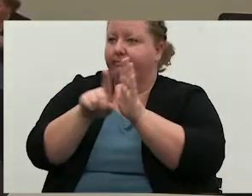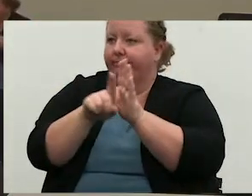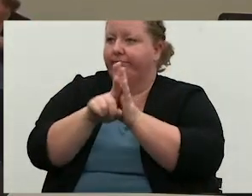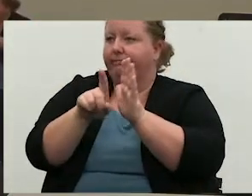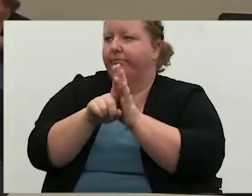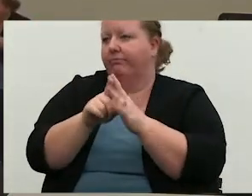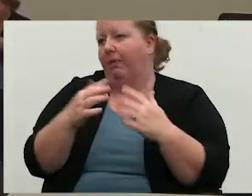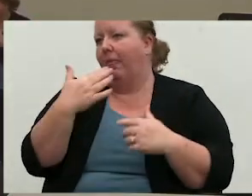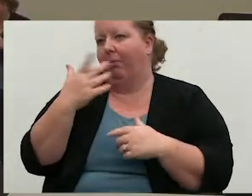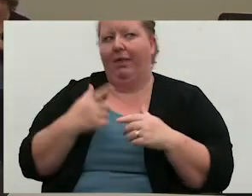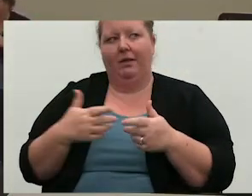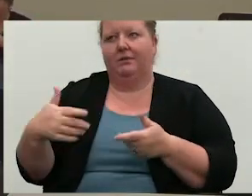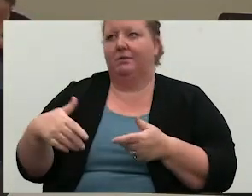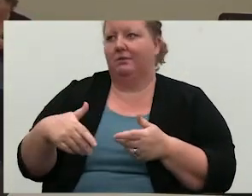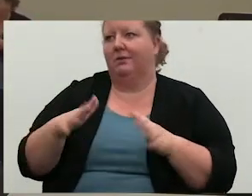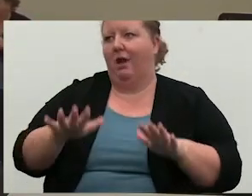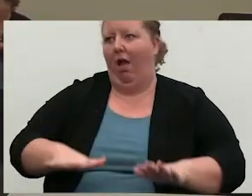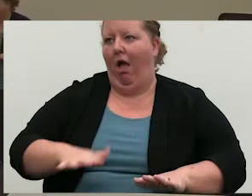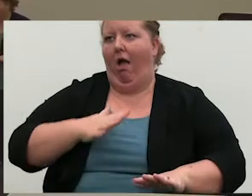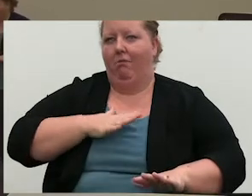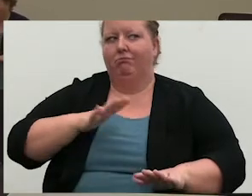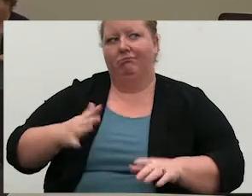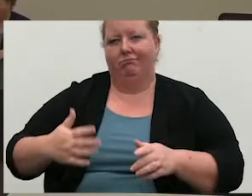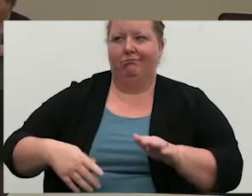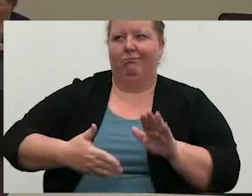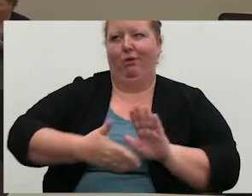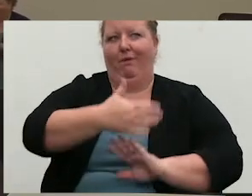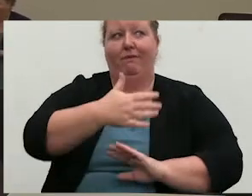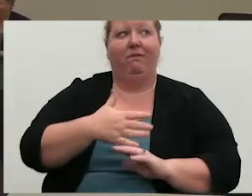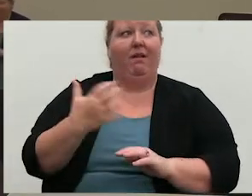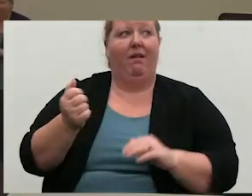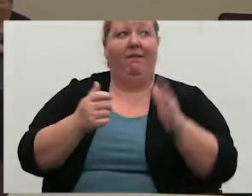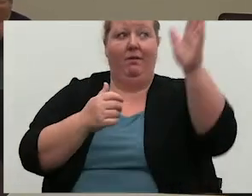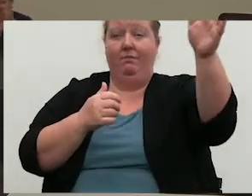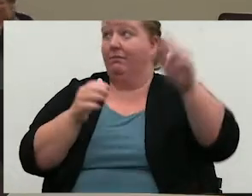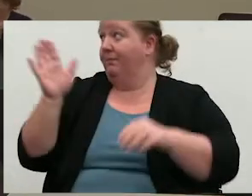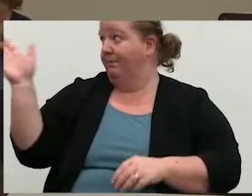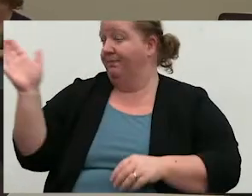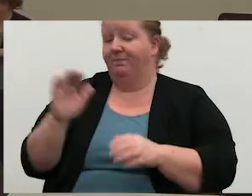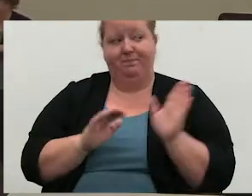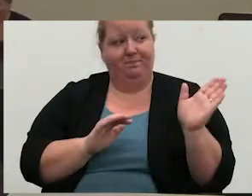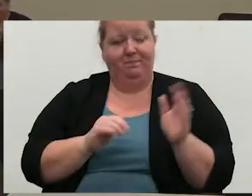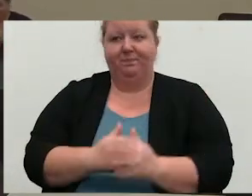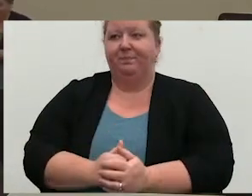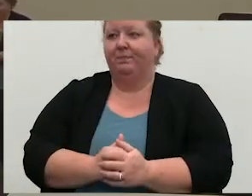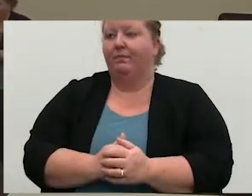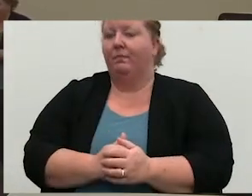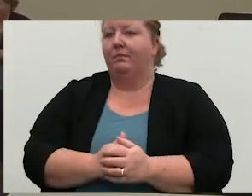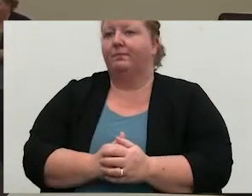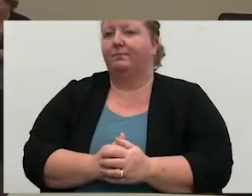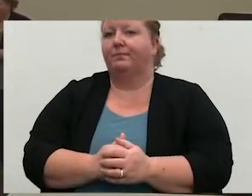usual stuff, please head calmly towards one of the exits. There's one at the top and two at the bottom.